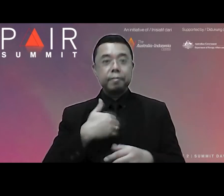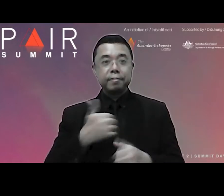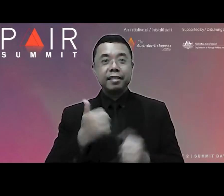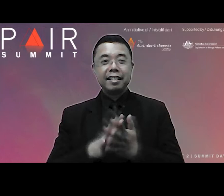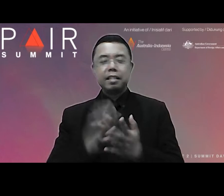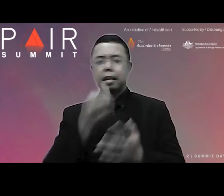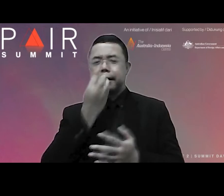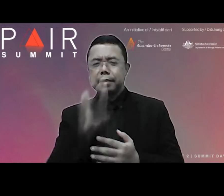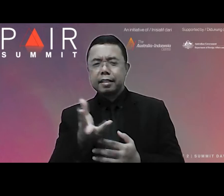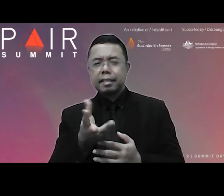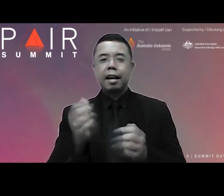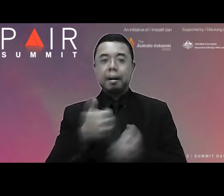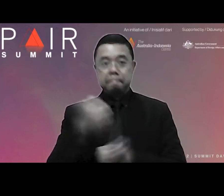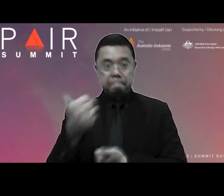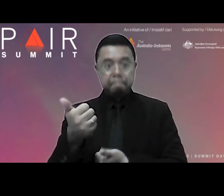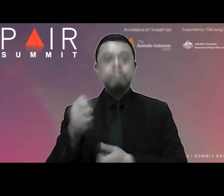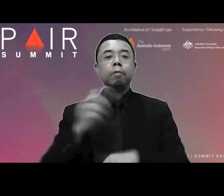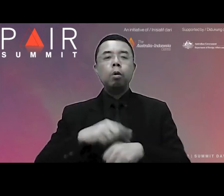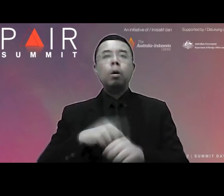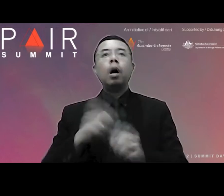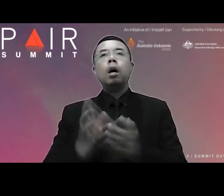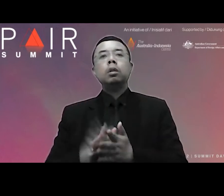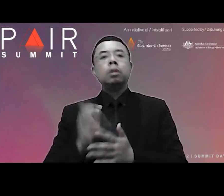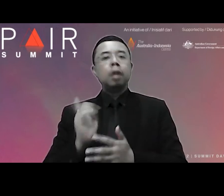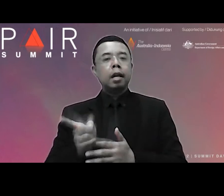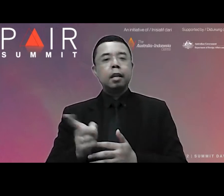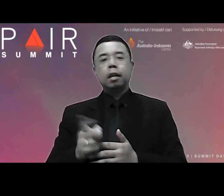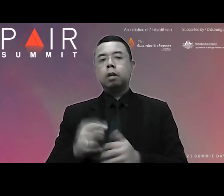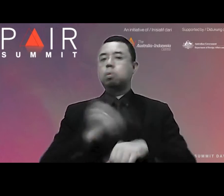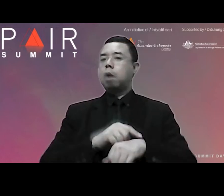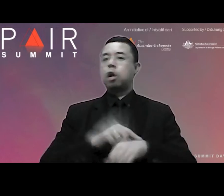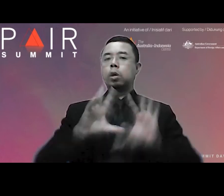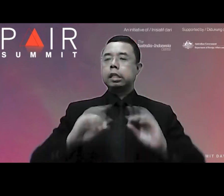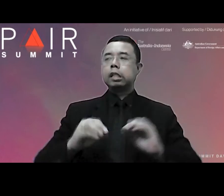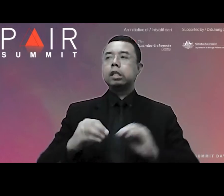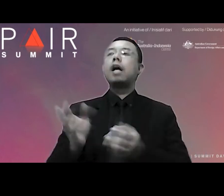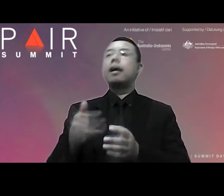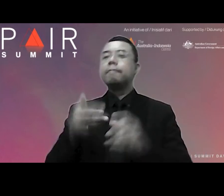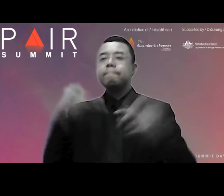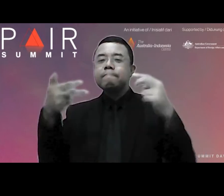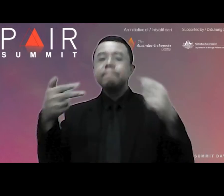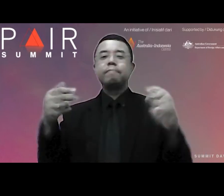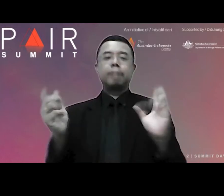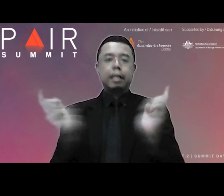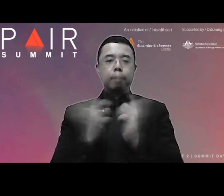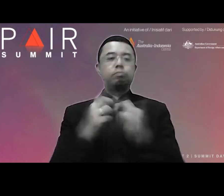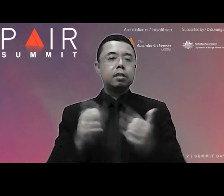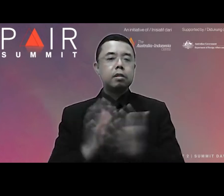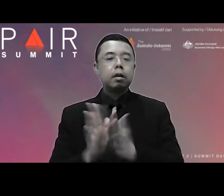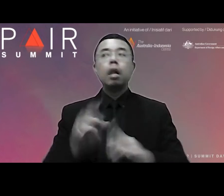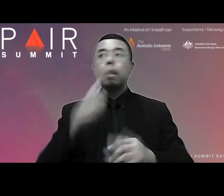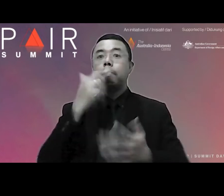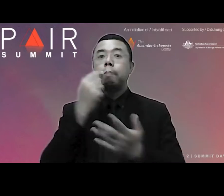talk about this and the issue around messaging, I'm going to introduce my panelists. I should quickly mention, of course, we have some